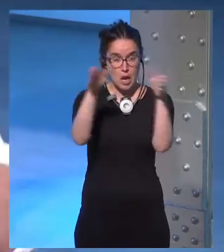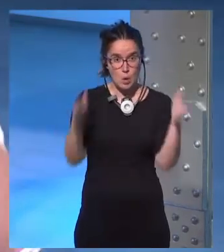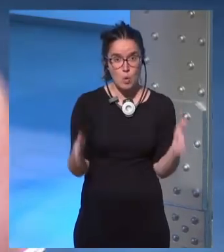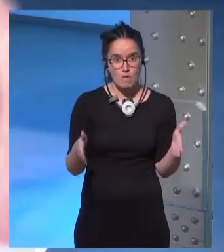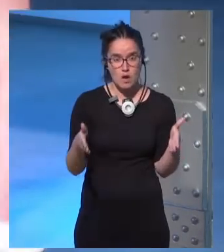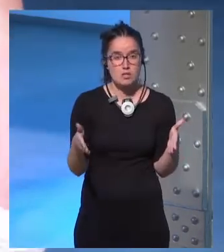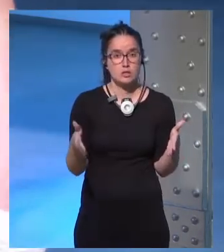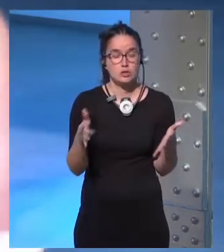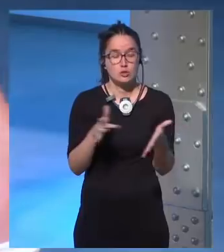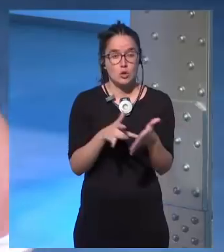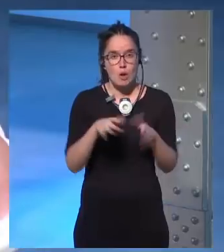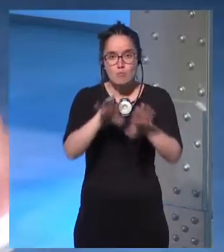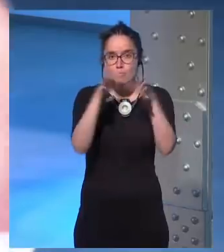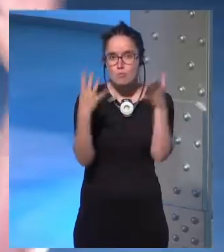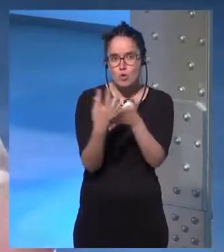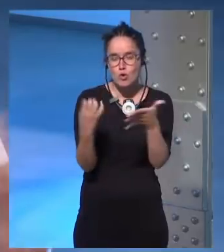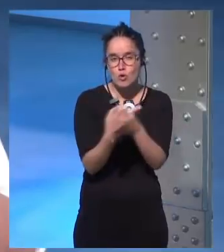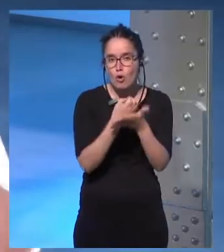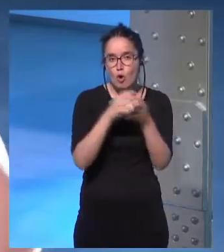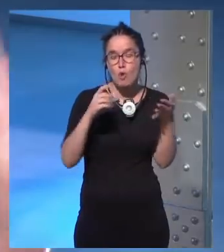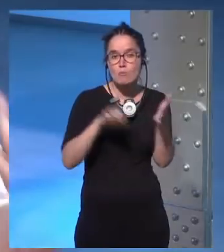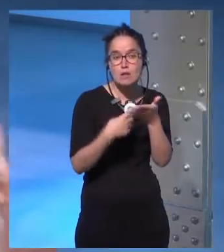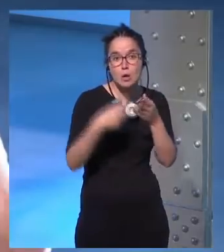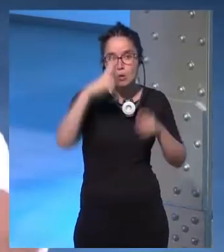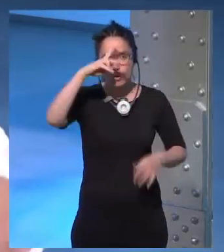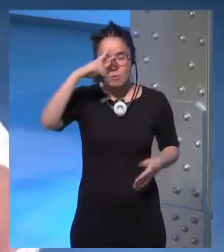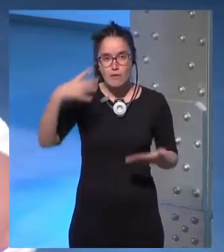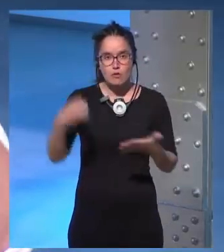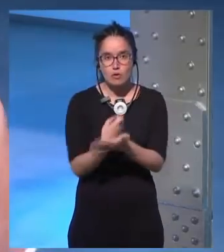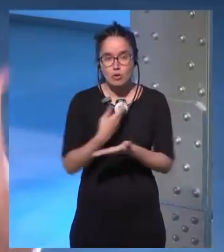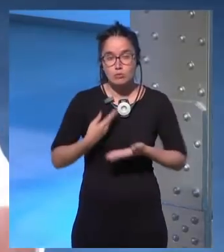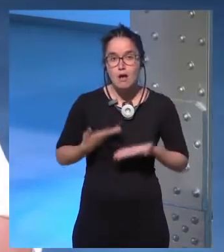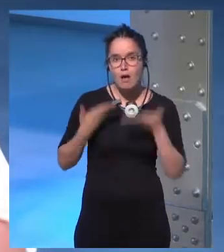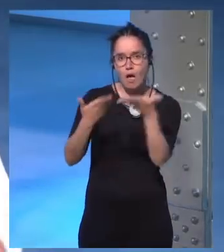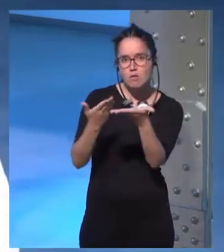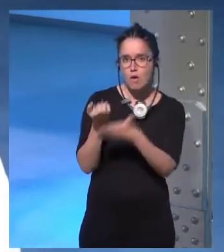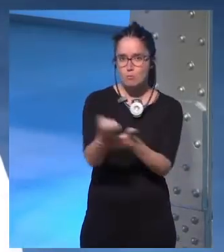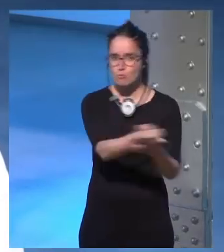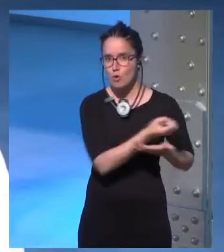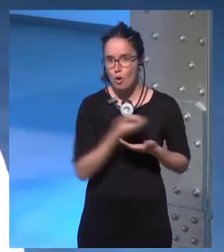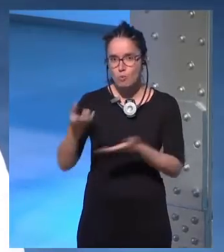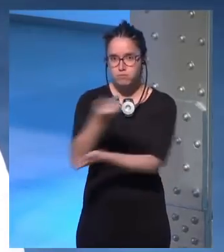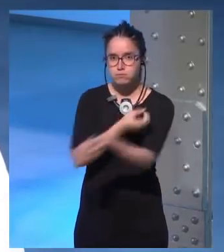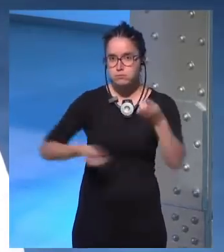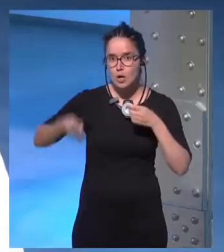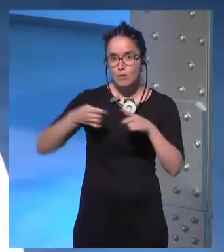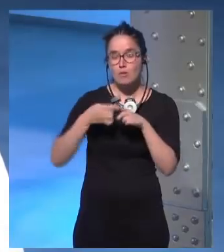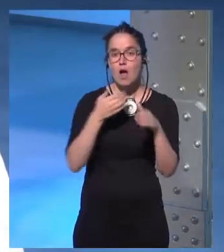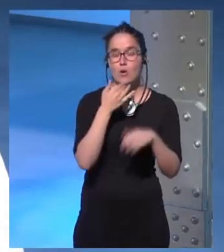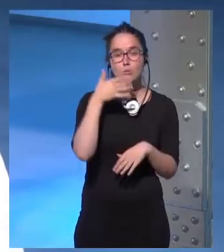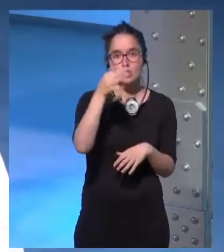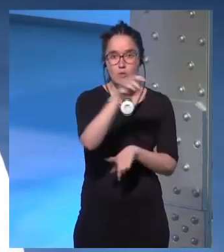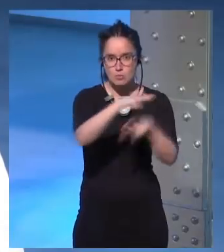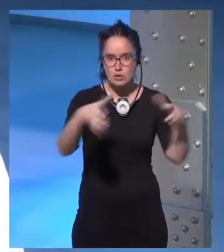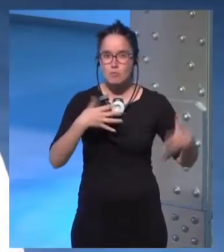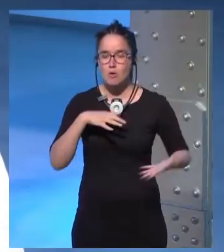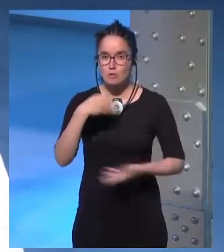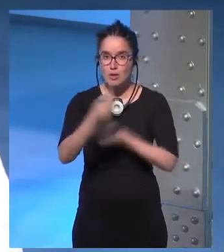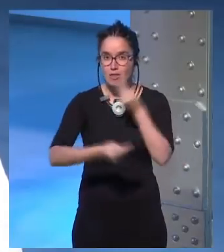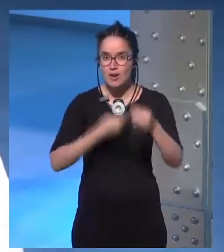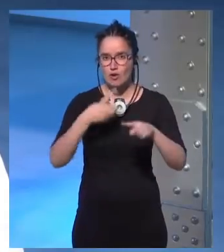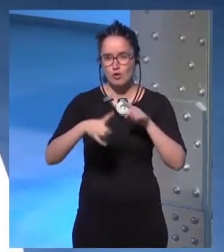for once in the news, and people talking about something good and that humans can do good things. And I feel we need a lot more